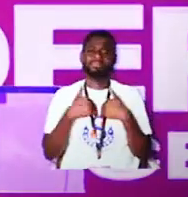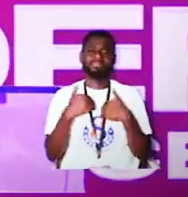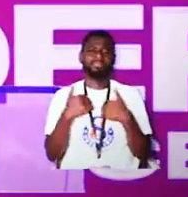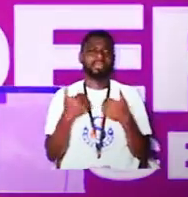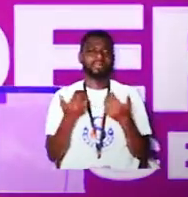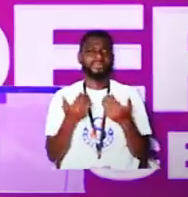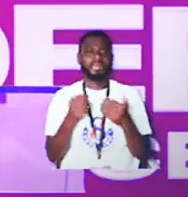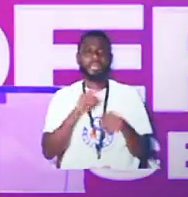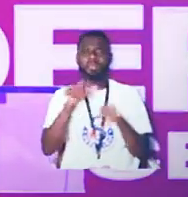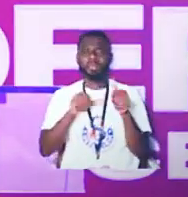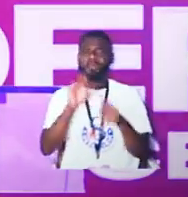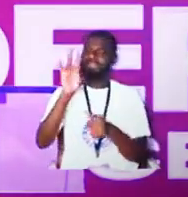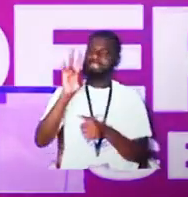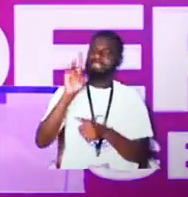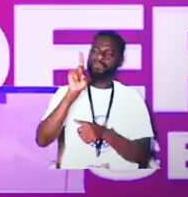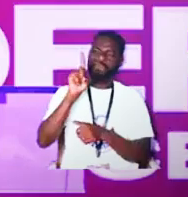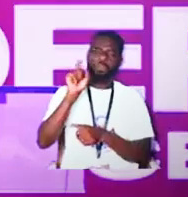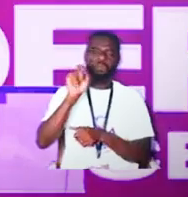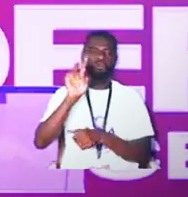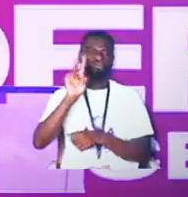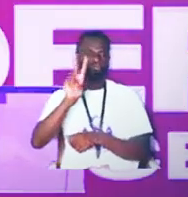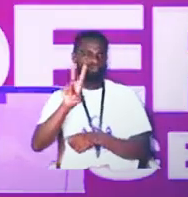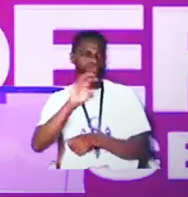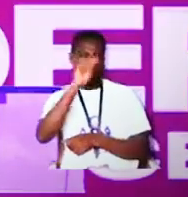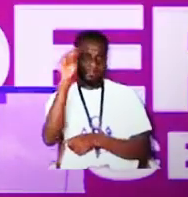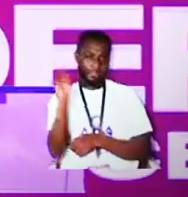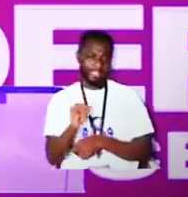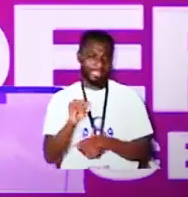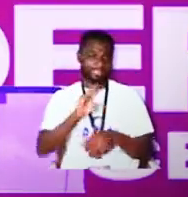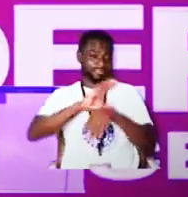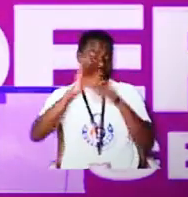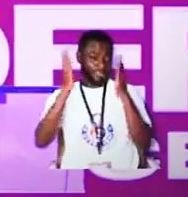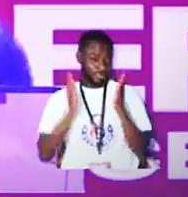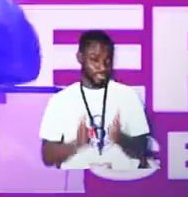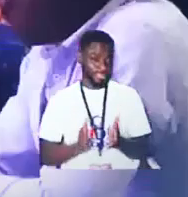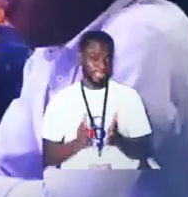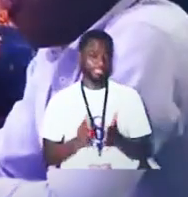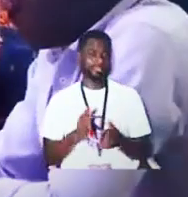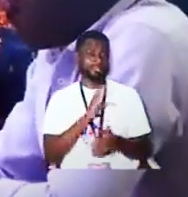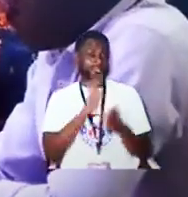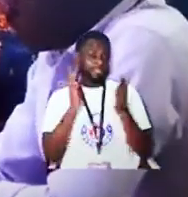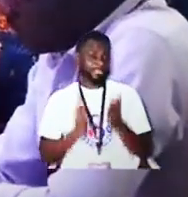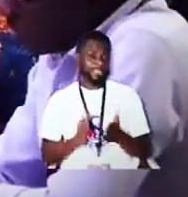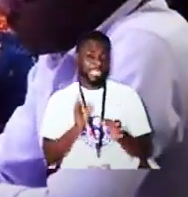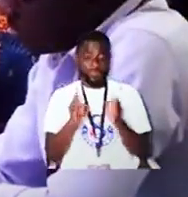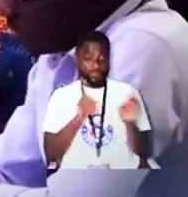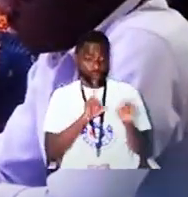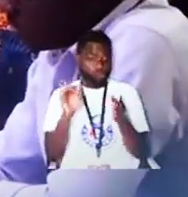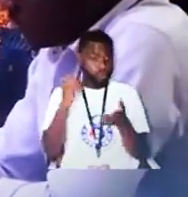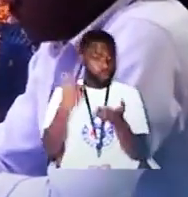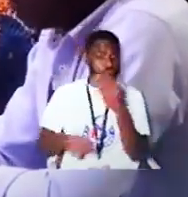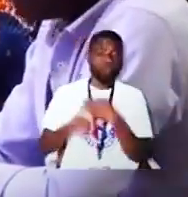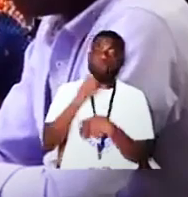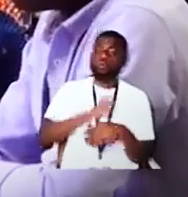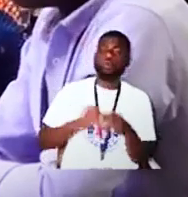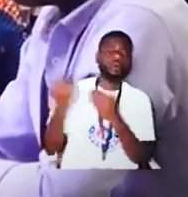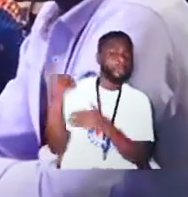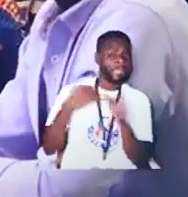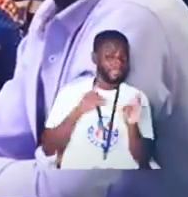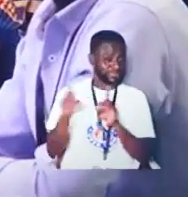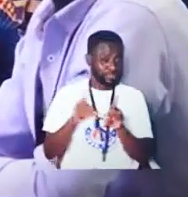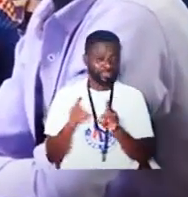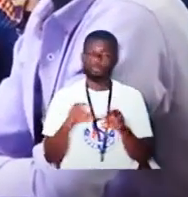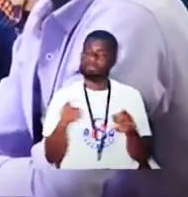71.2% Christians, if we do what the Protestants did, we will have the same results as the